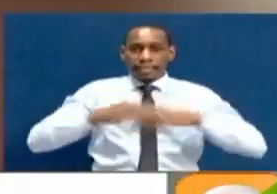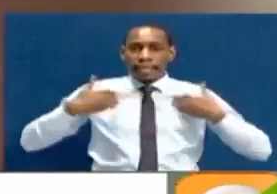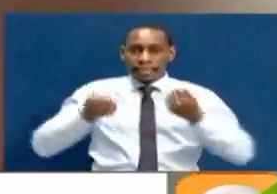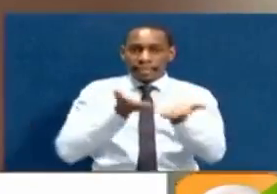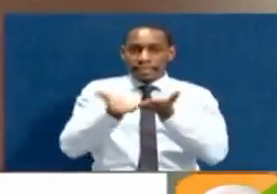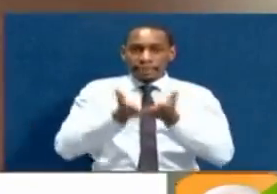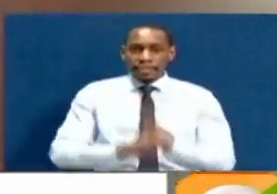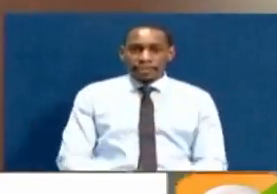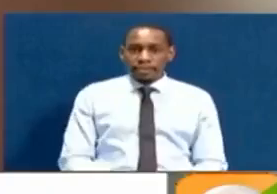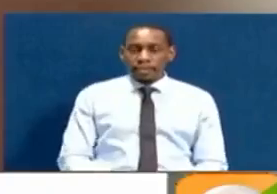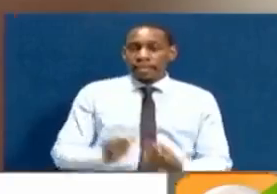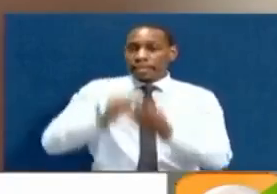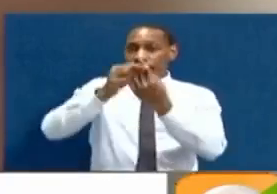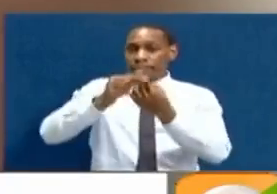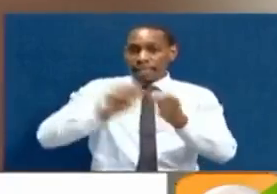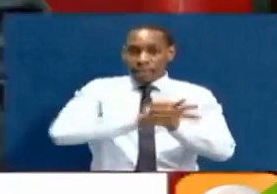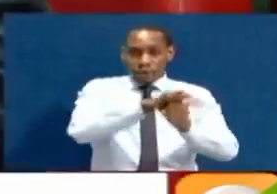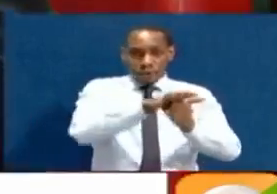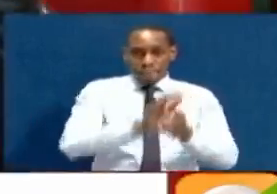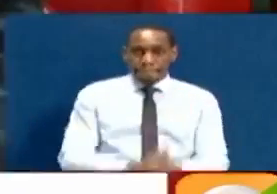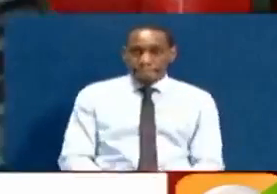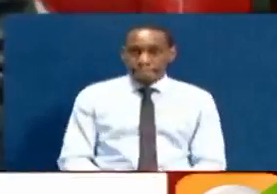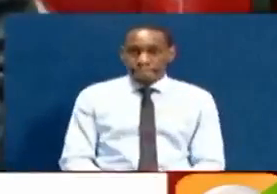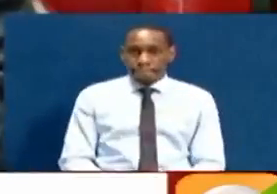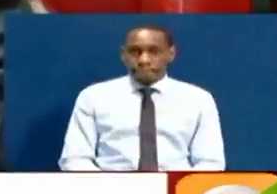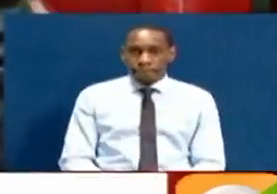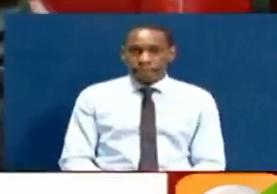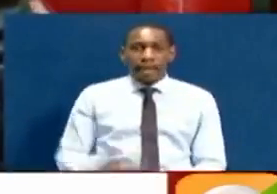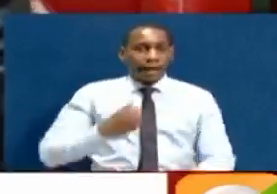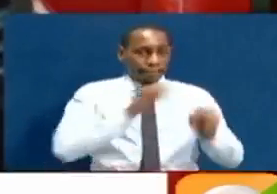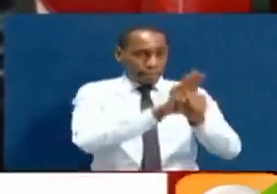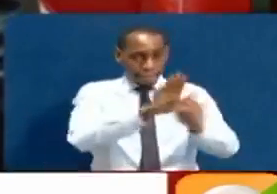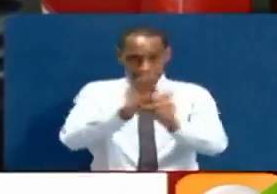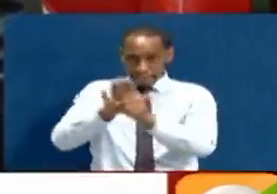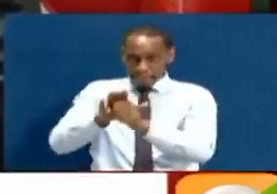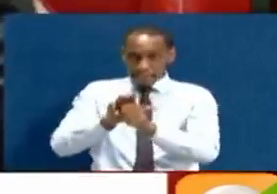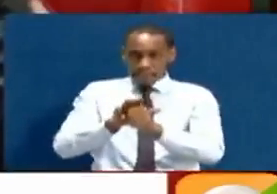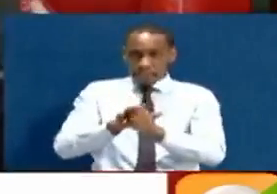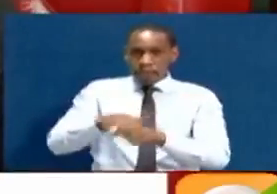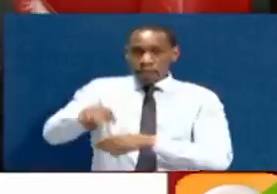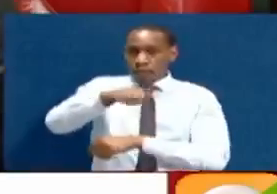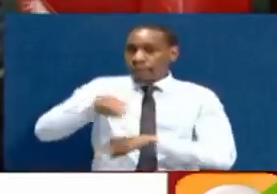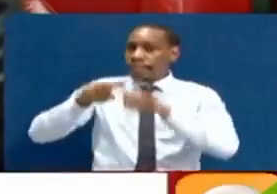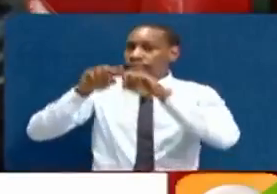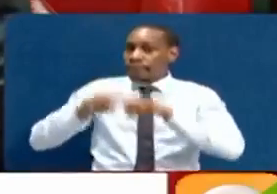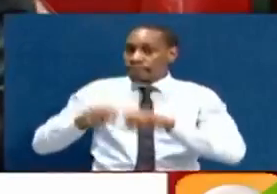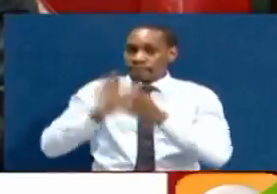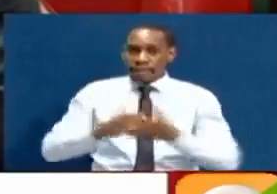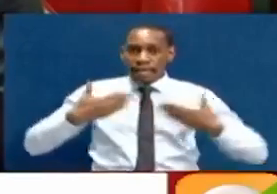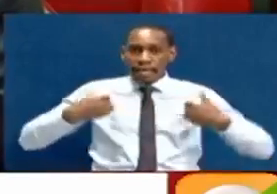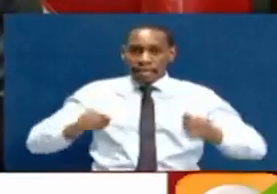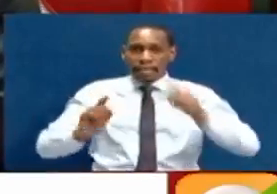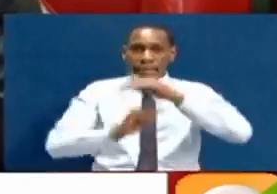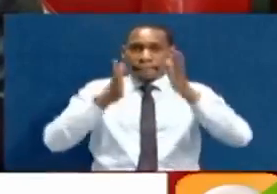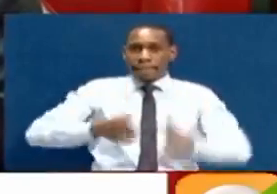services, especially on the COVID-19? There are a gazillion of them. So we are having to rely. Health Cabinet